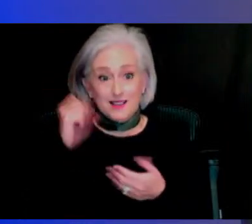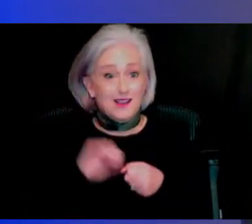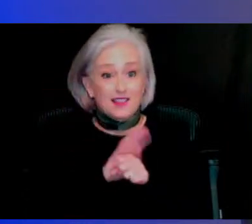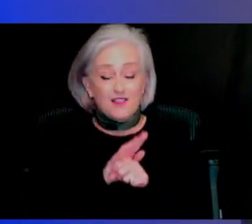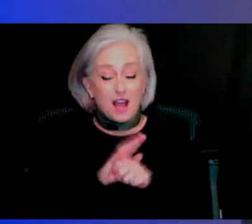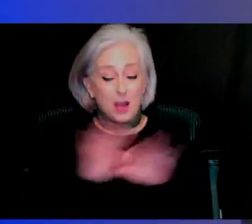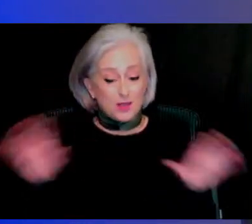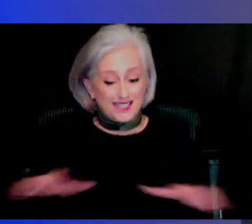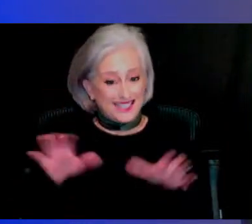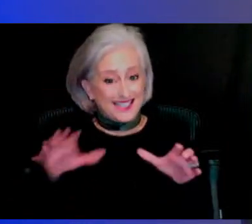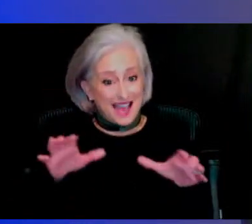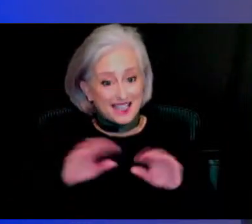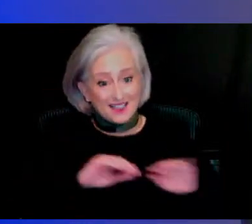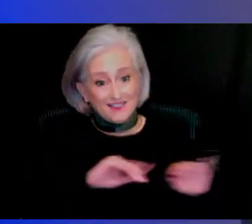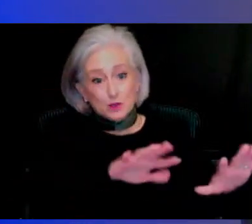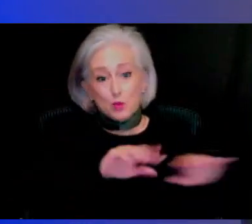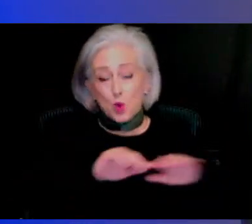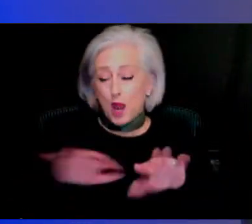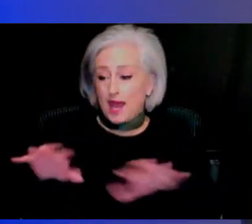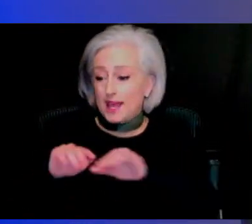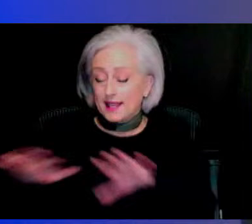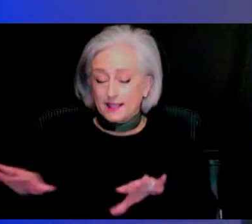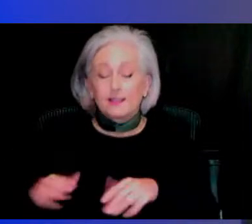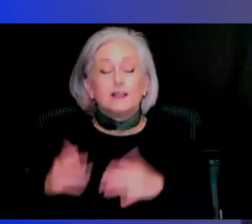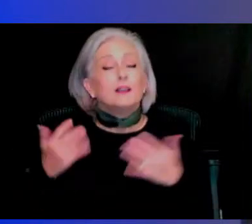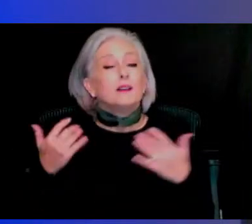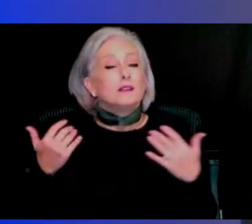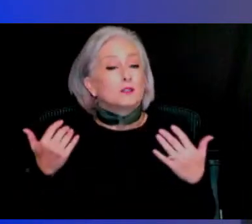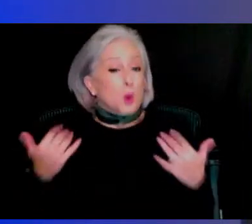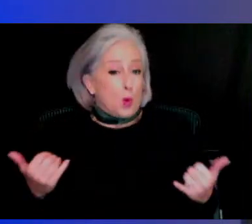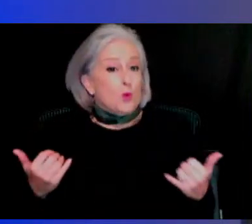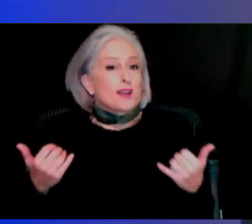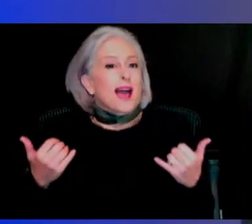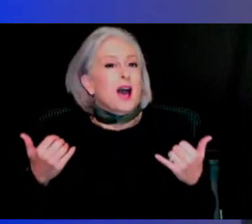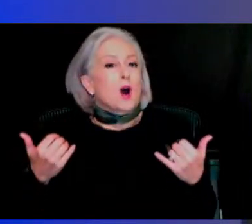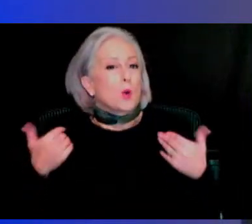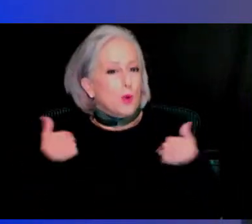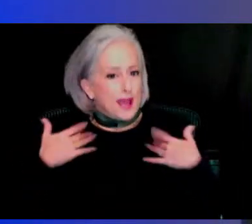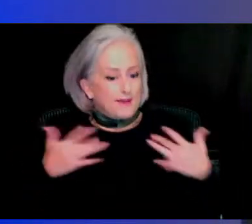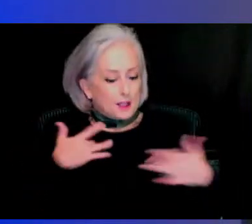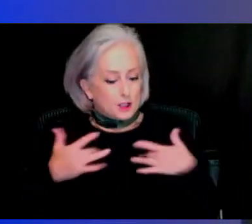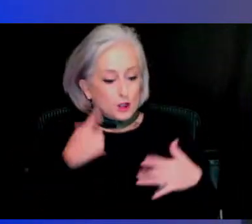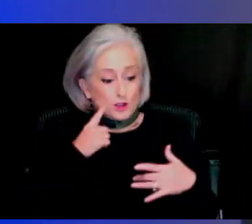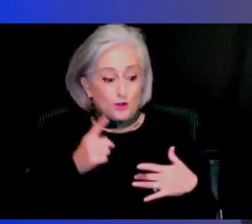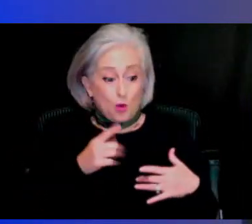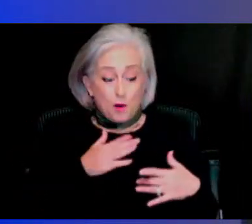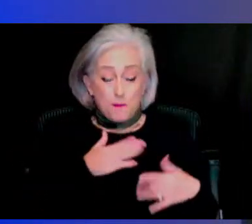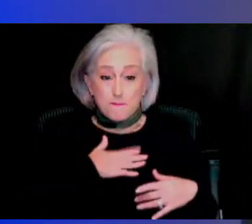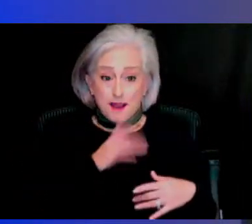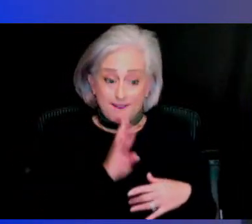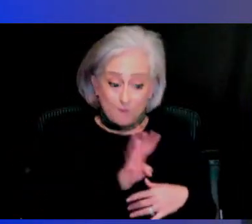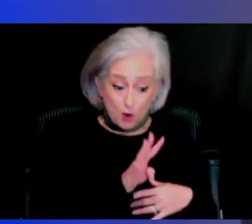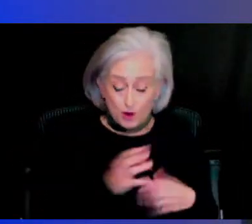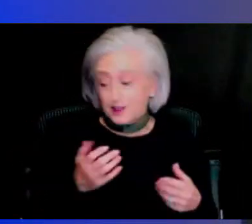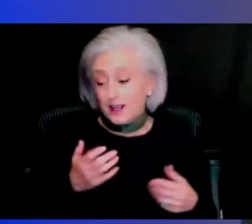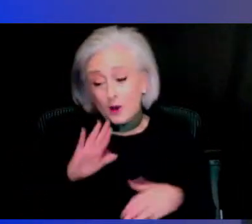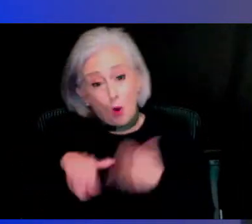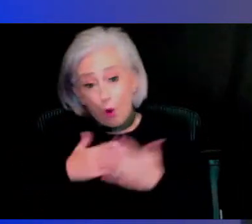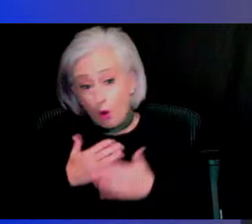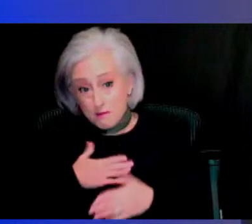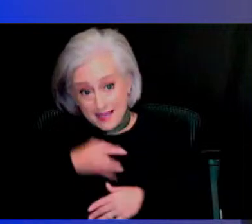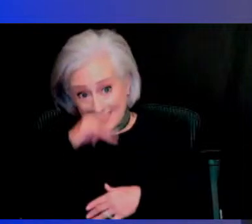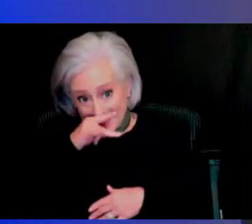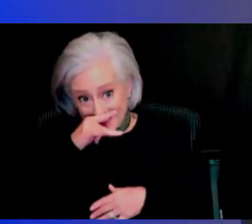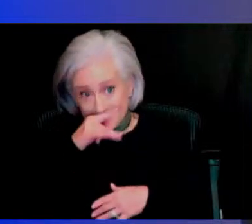it's being spread. And so what we have concerns about now, I think not just for my 4-year-old, but for all my children and for many parents, is that we've had